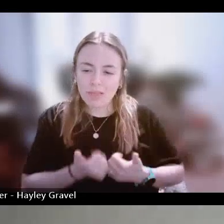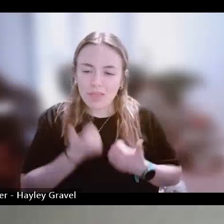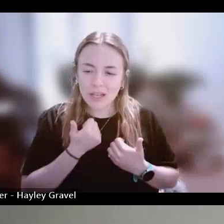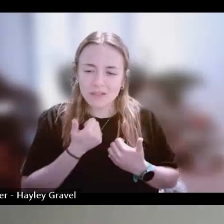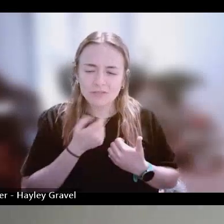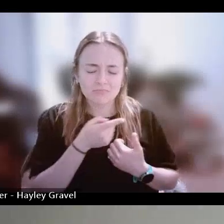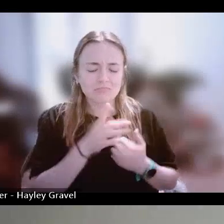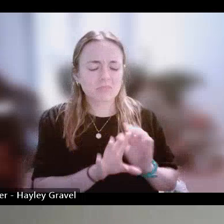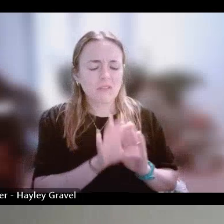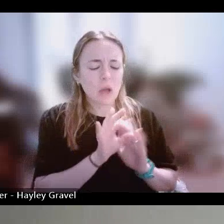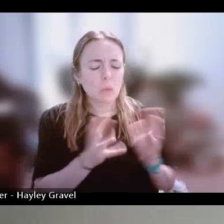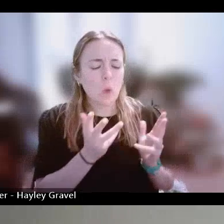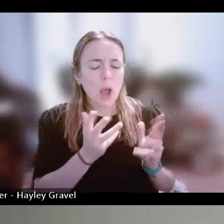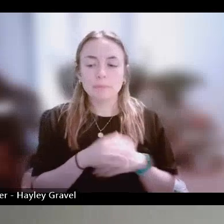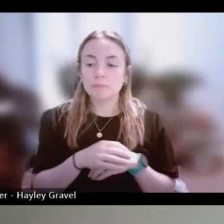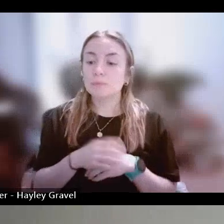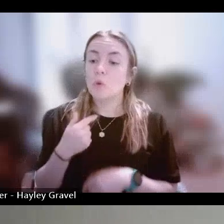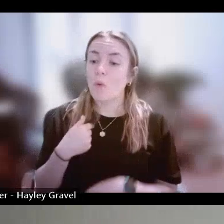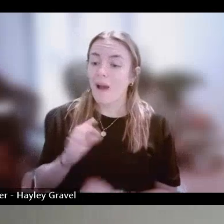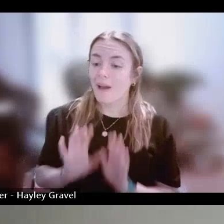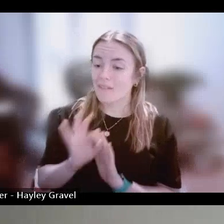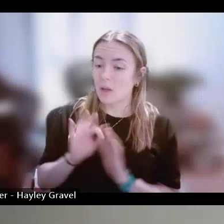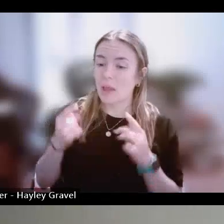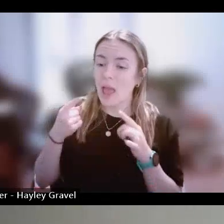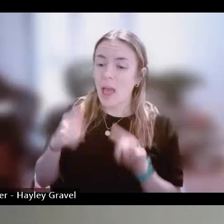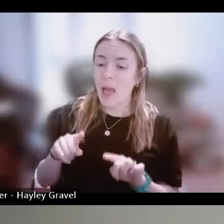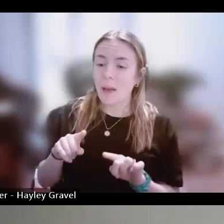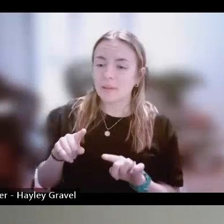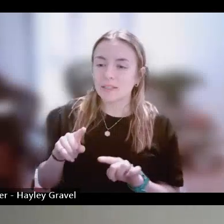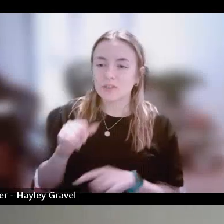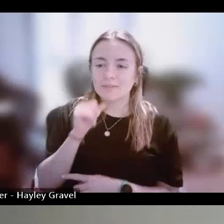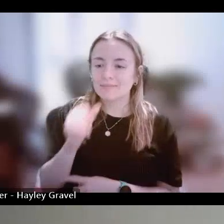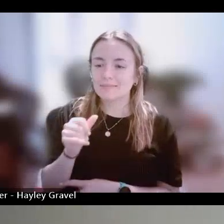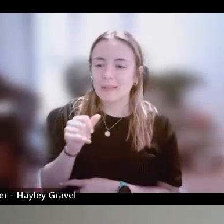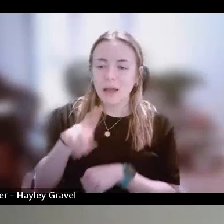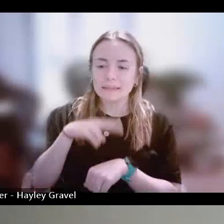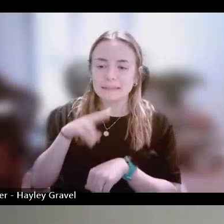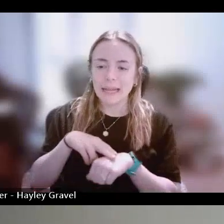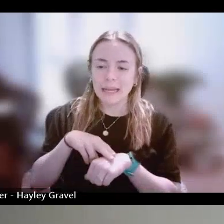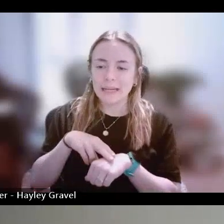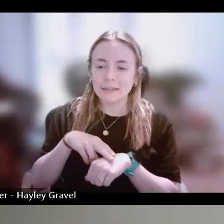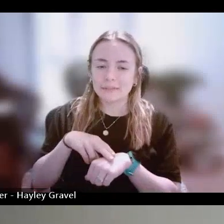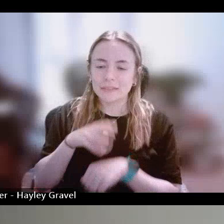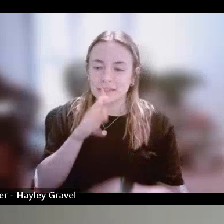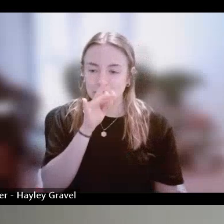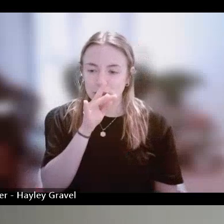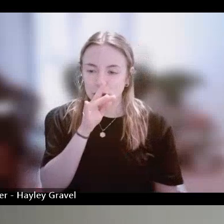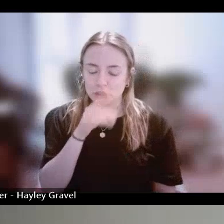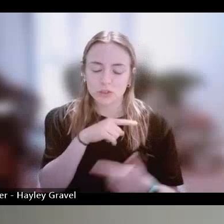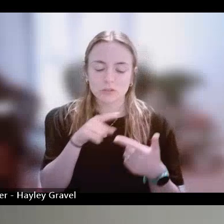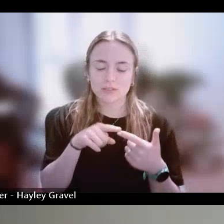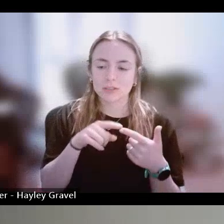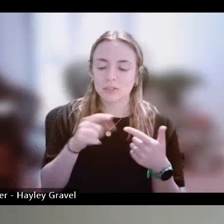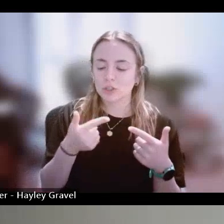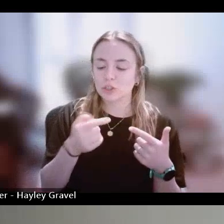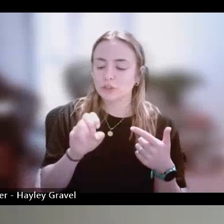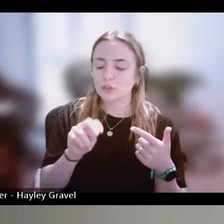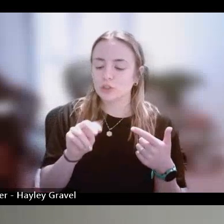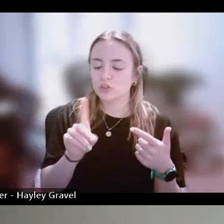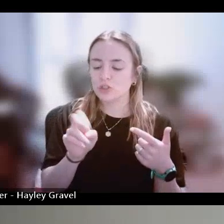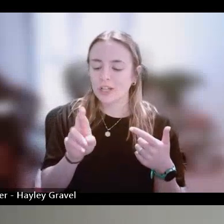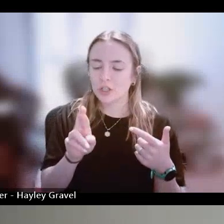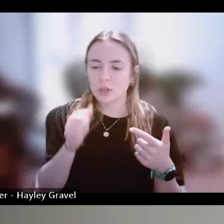I found that it happens a lot with non-native speakers, depending on the gender, because